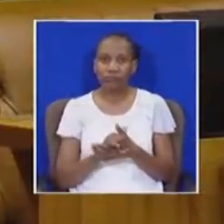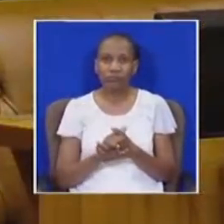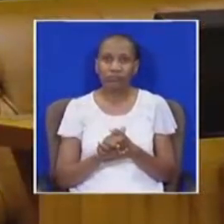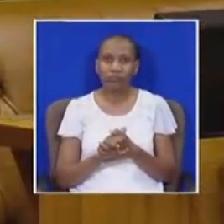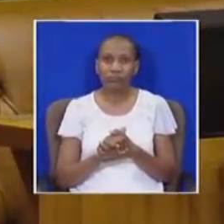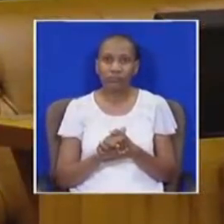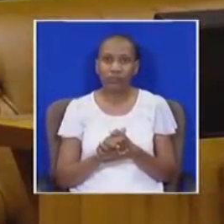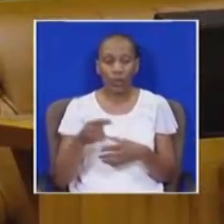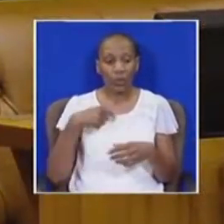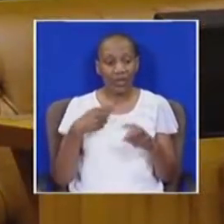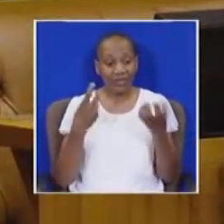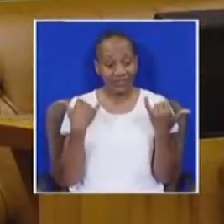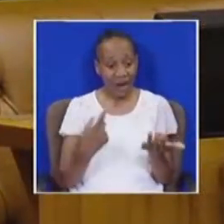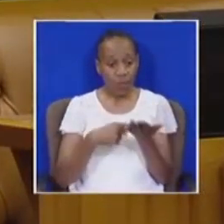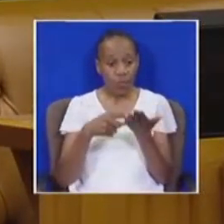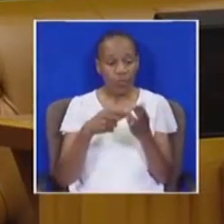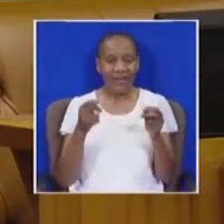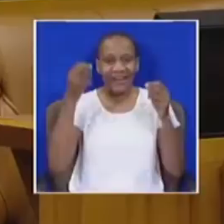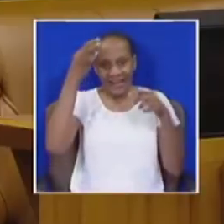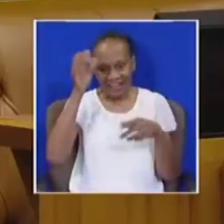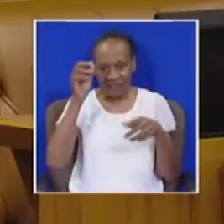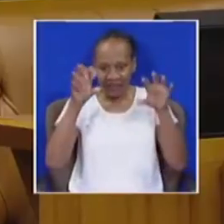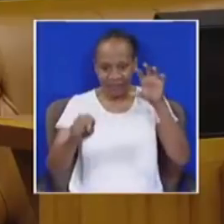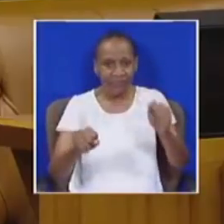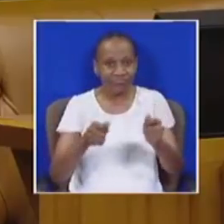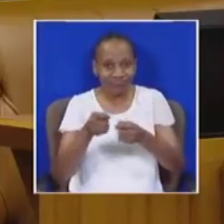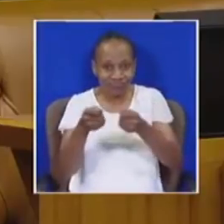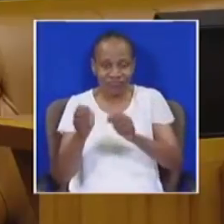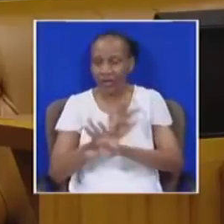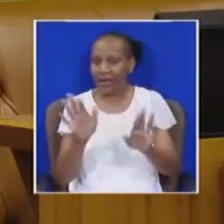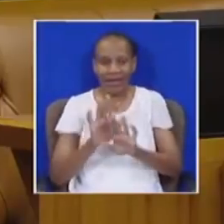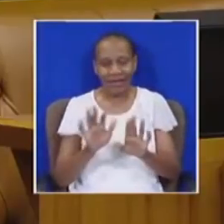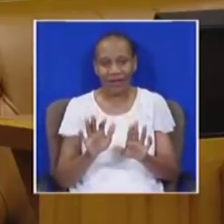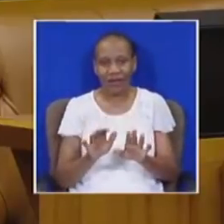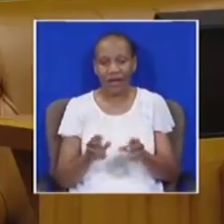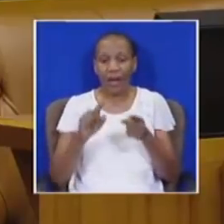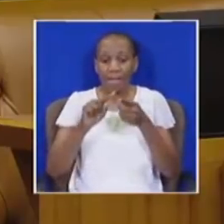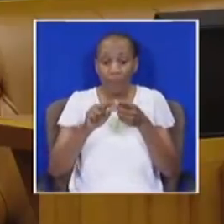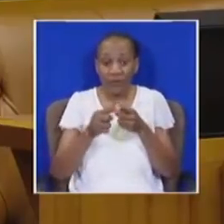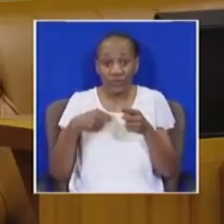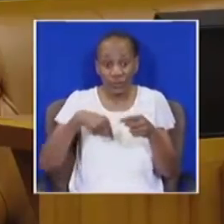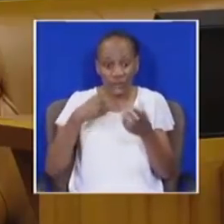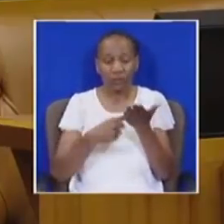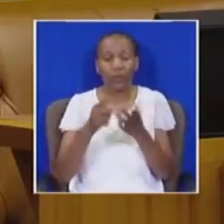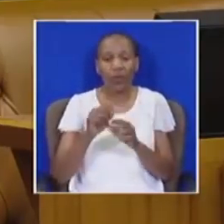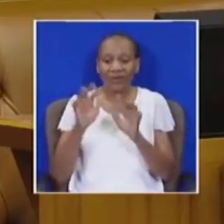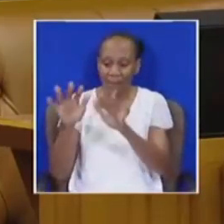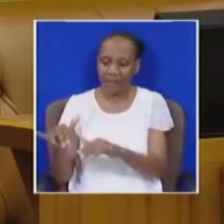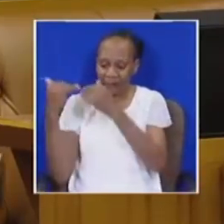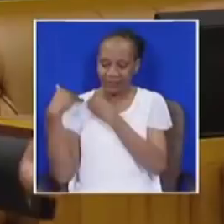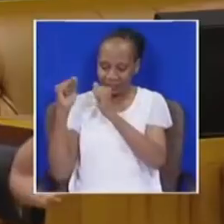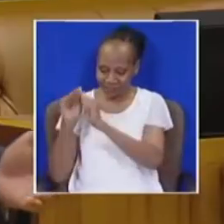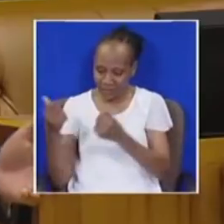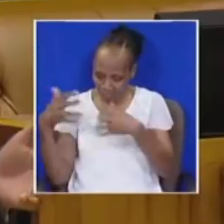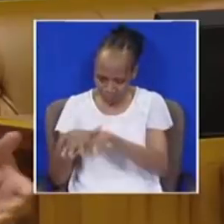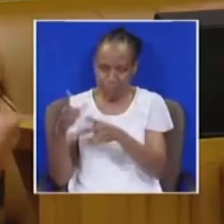not discussing state capture. The motion is not about state capture, but it's about Parliament's duty to investigate and hold the executive to account. Now,